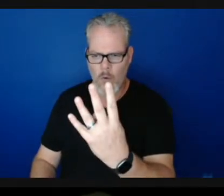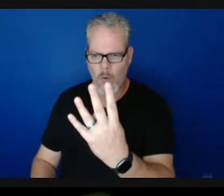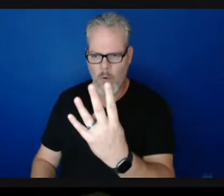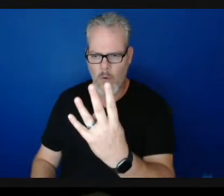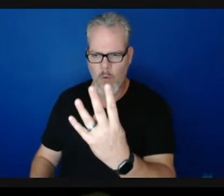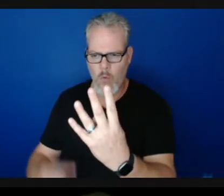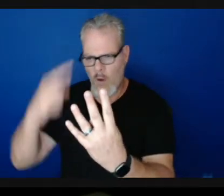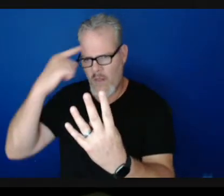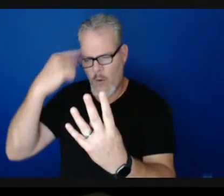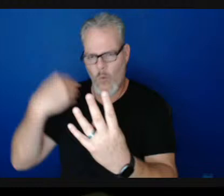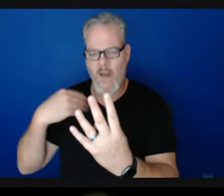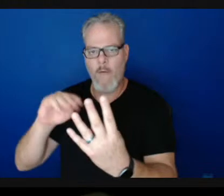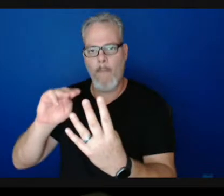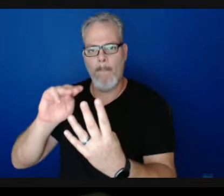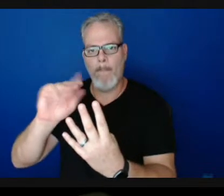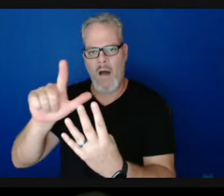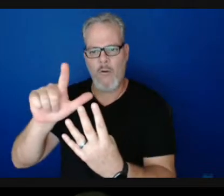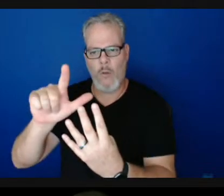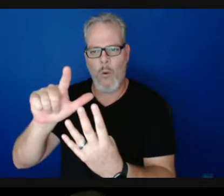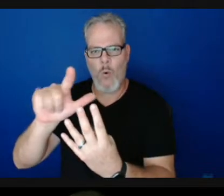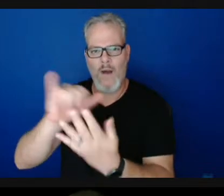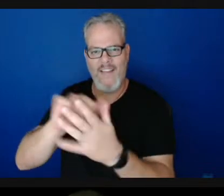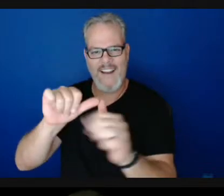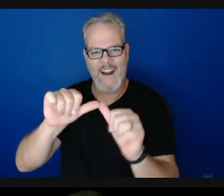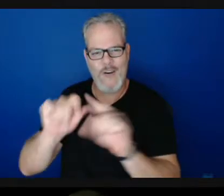We have Mauna Loa coming in also back in here.